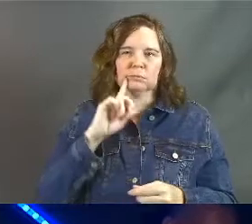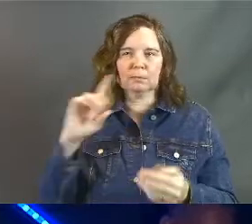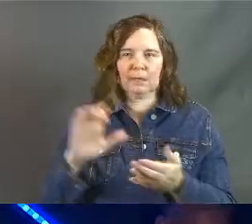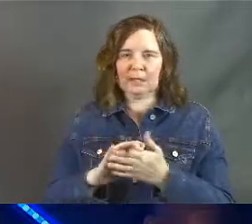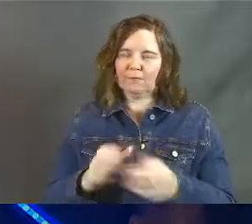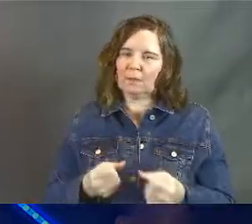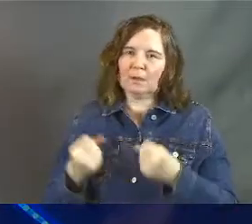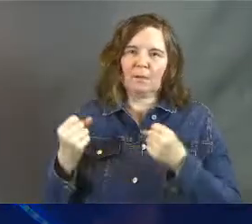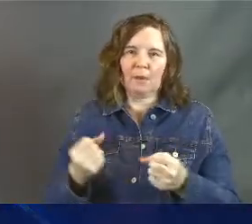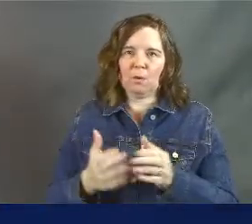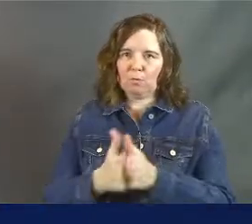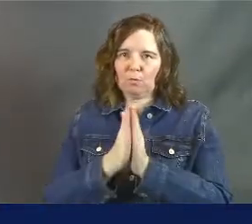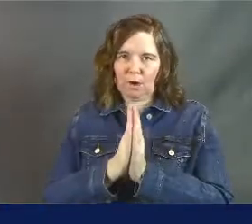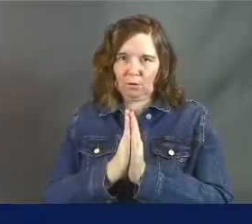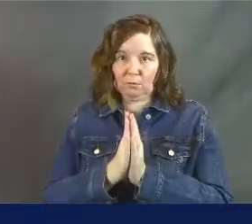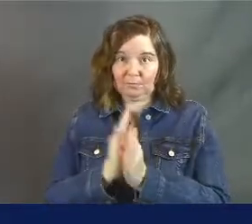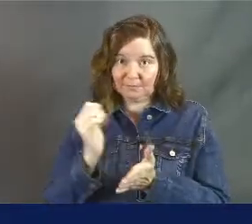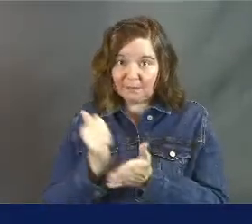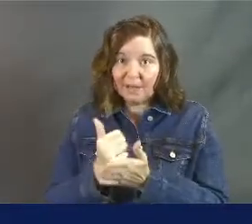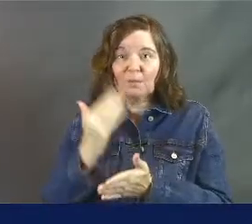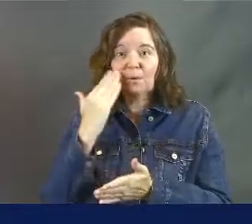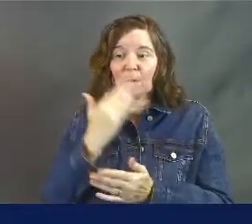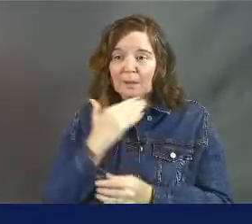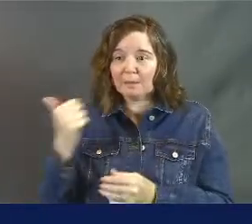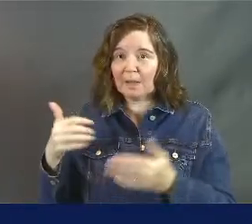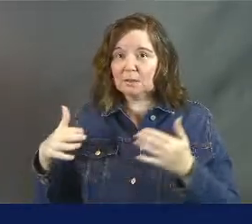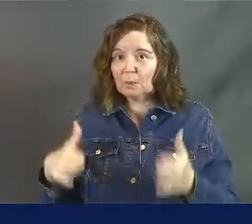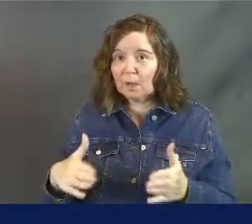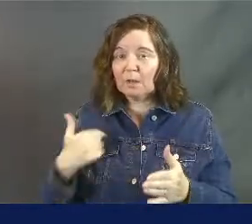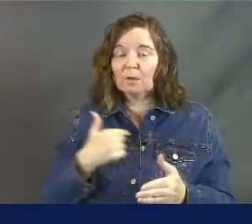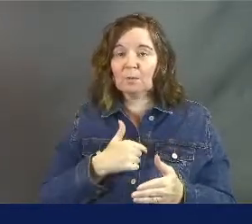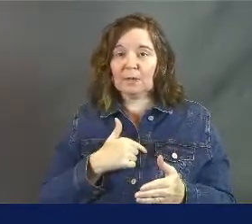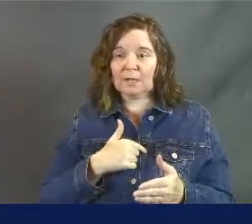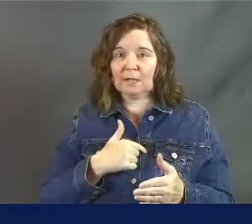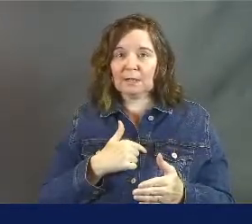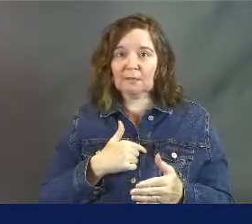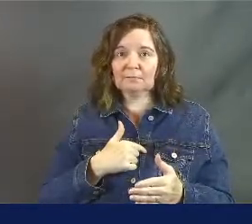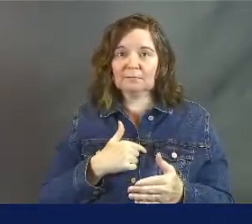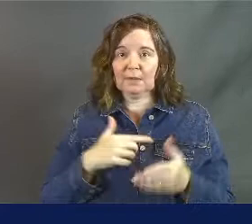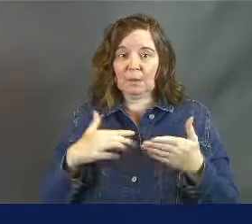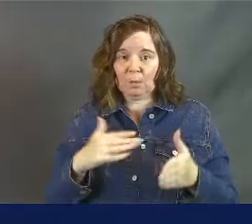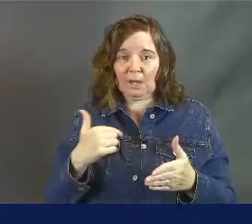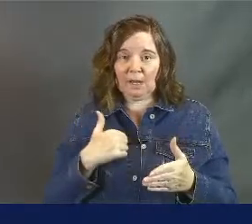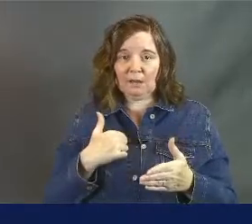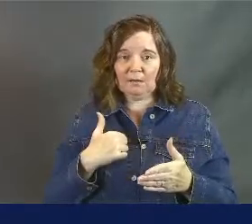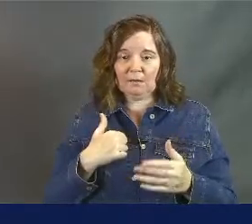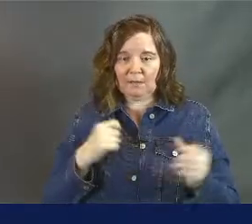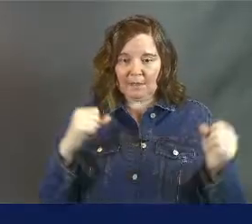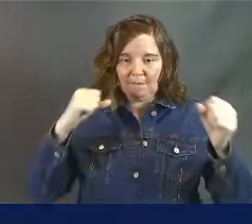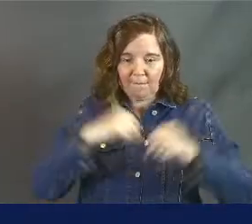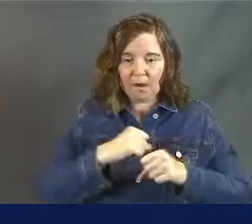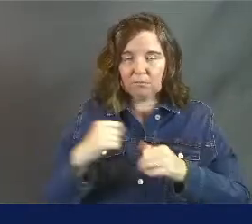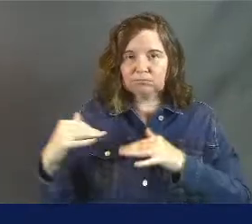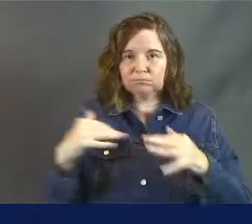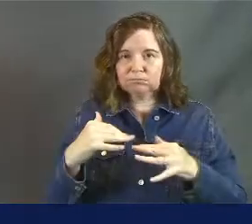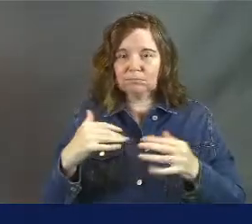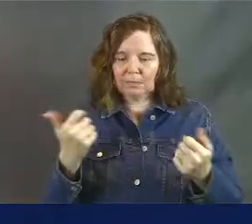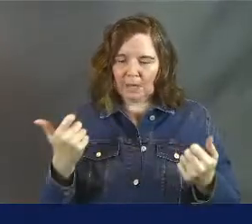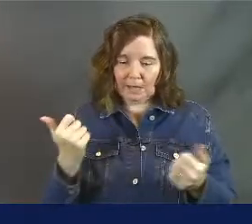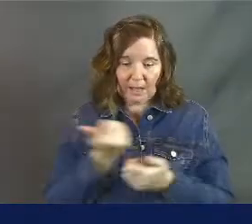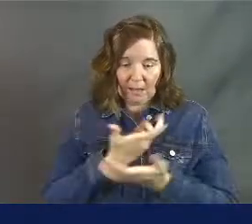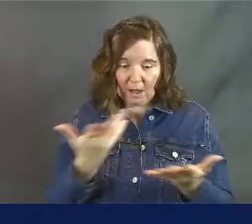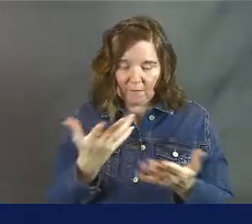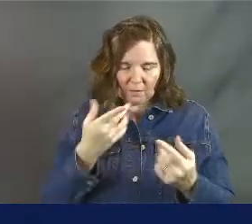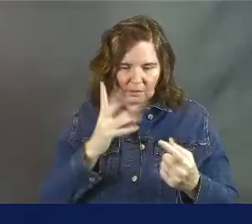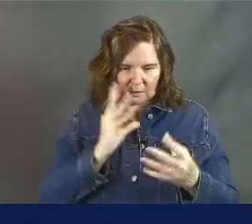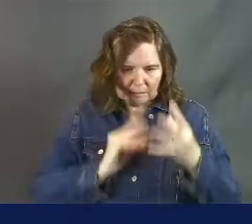believe in the power of prayer. Amen. And we know that the best way that we can fight our battles, the way that we fight our battles here, is by surrendering all of the things